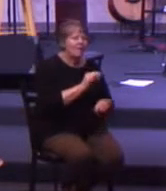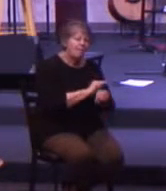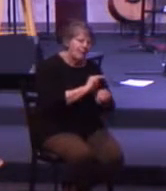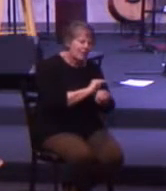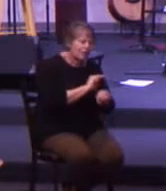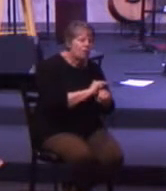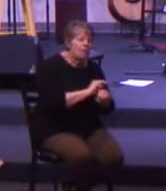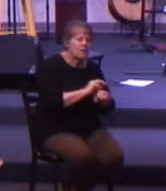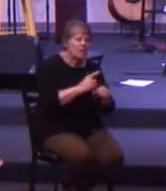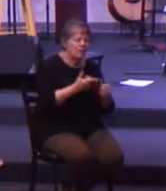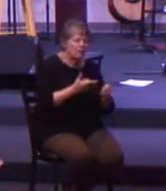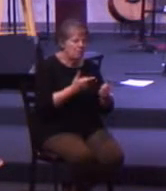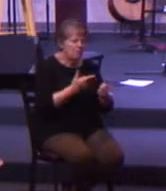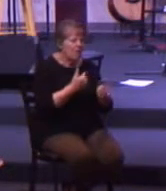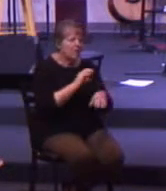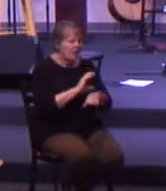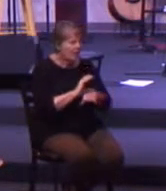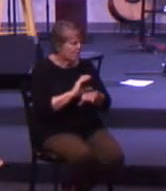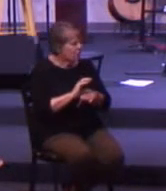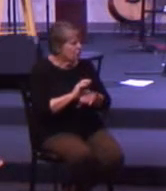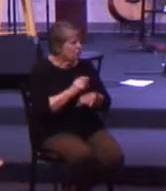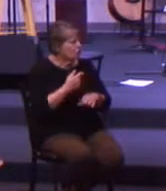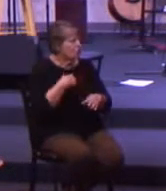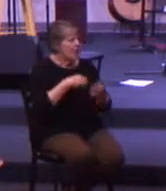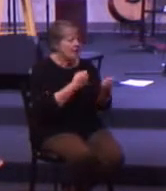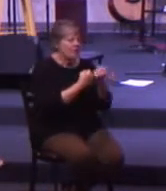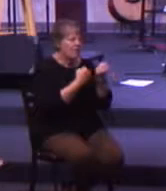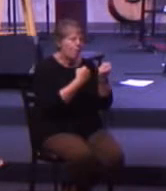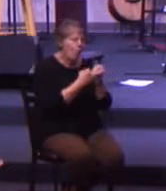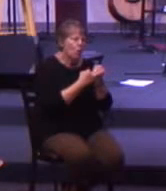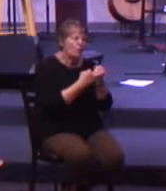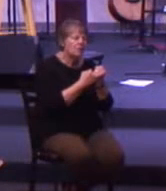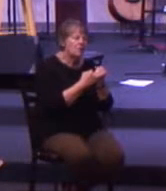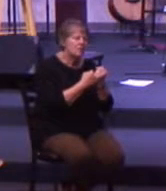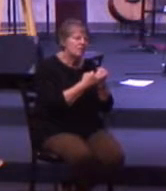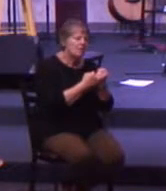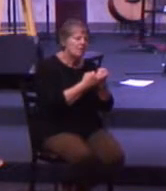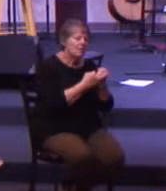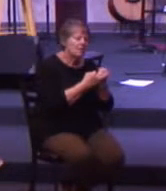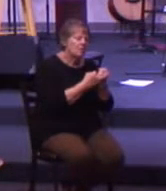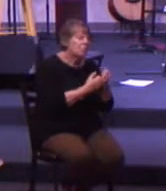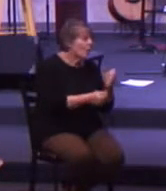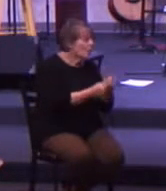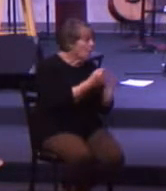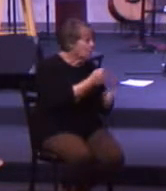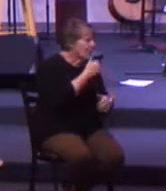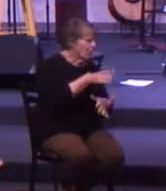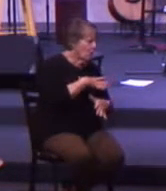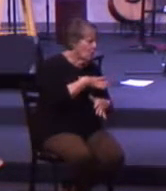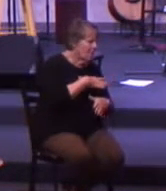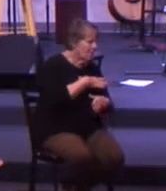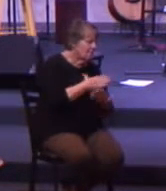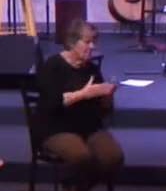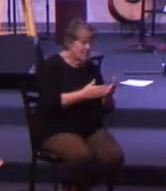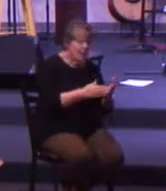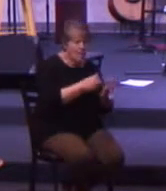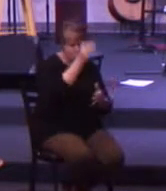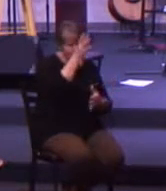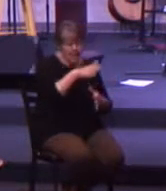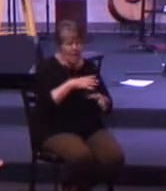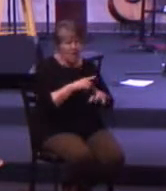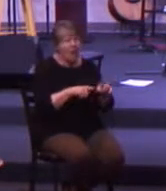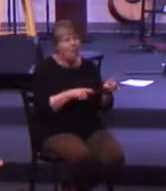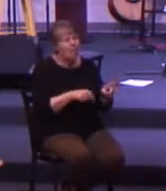is a support for primarily women, some men, but primarily women who